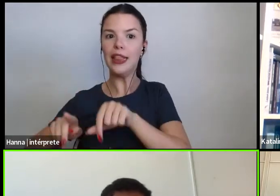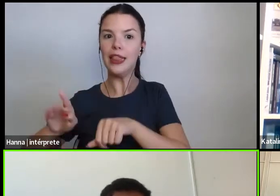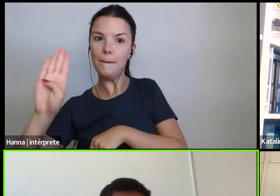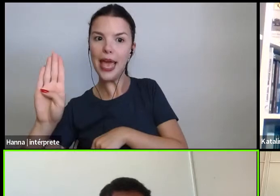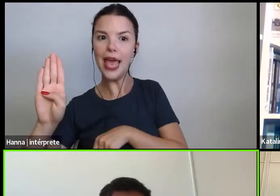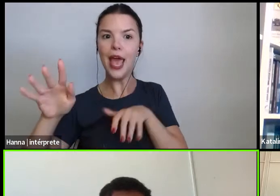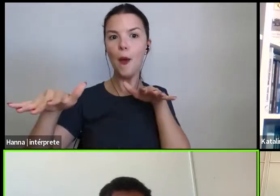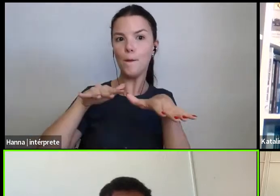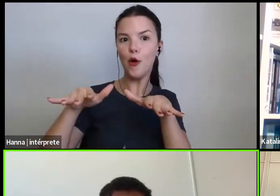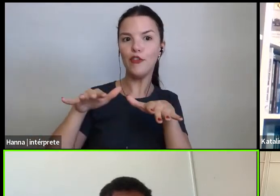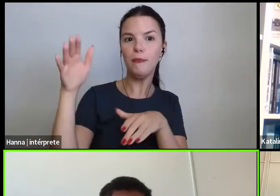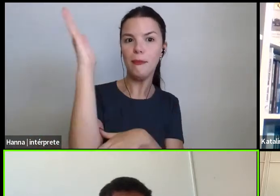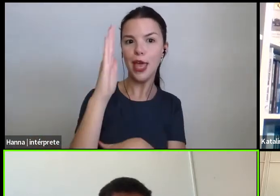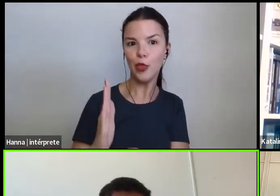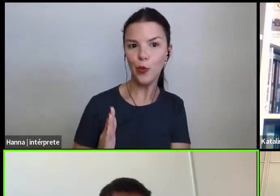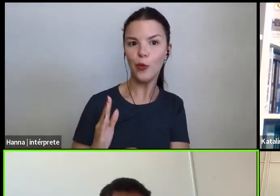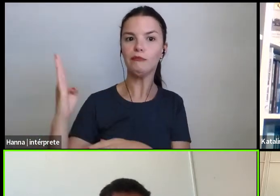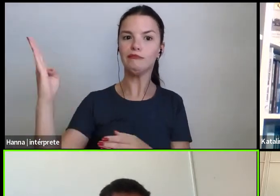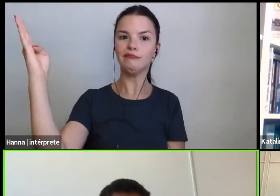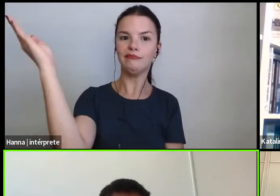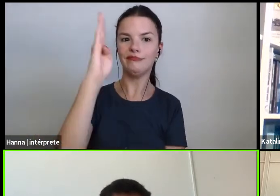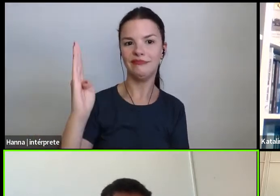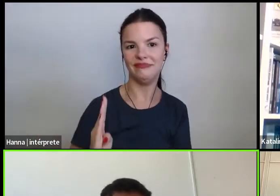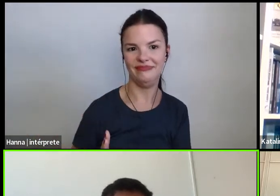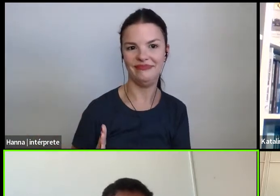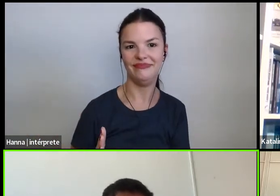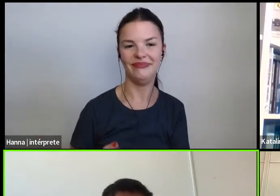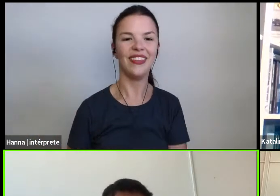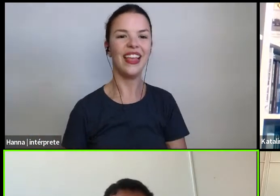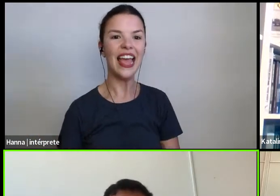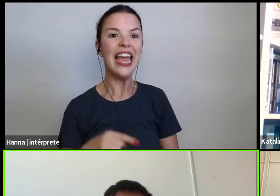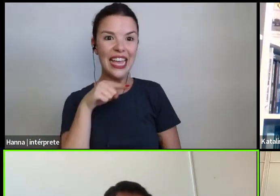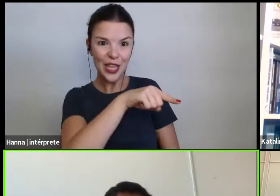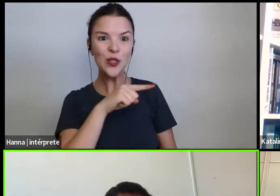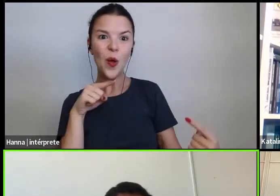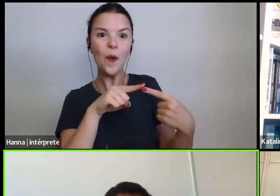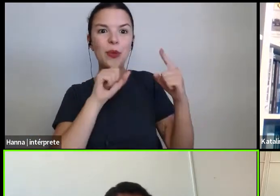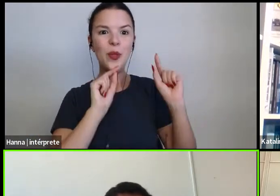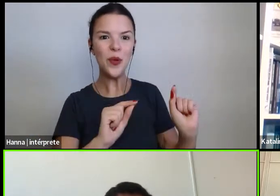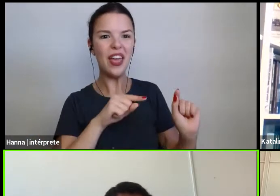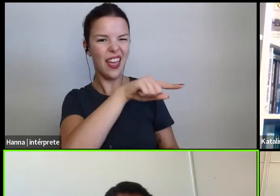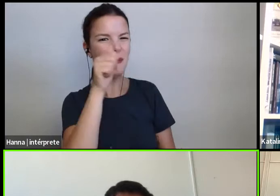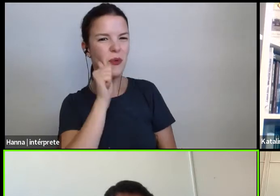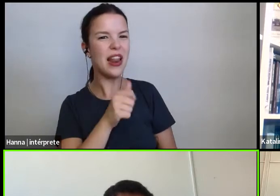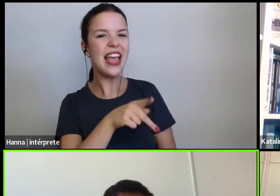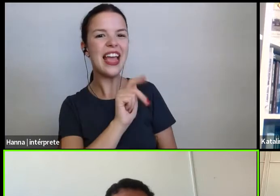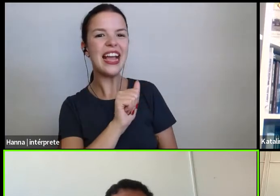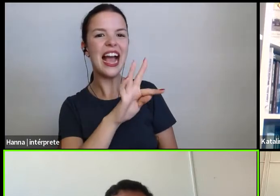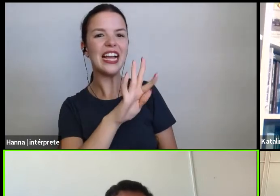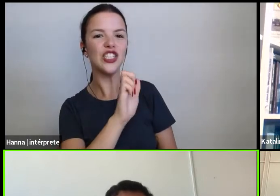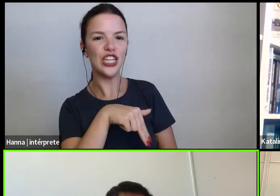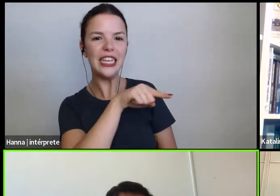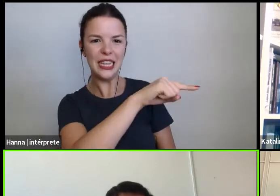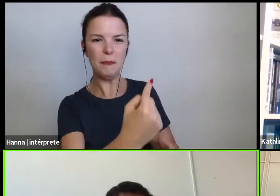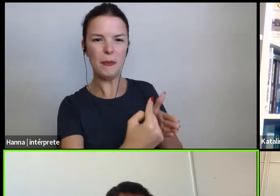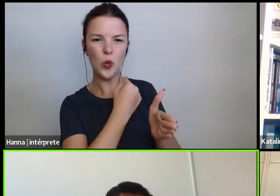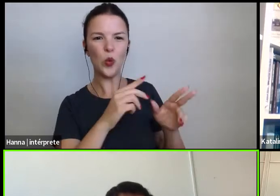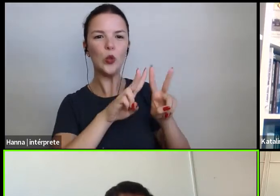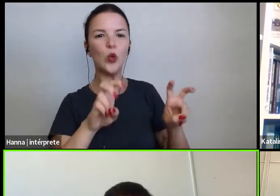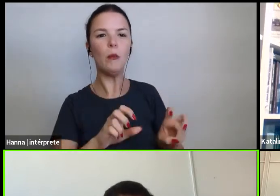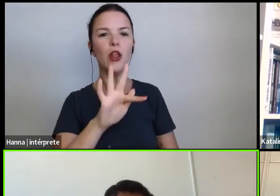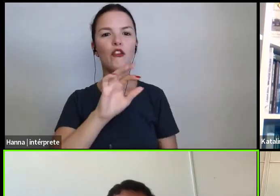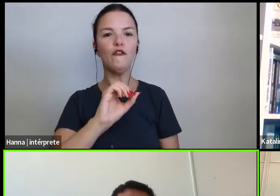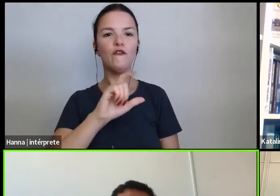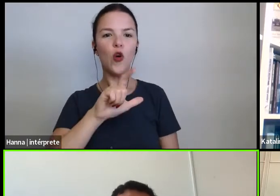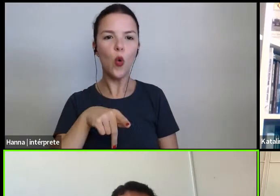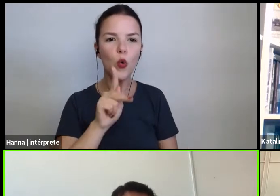to Kathleen's question about folk etymology, right? So it would be interesting to